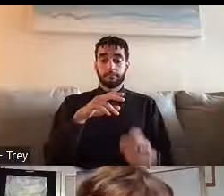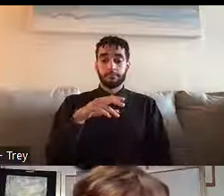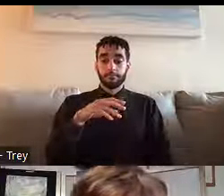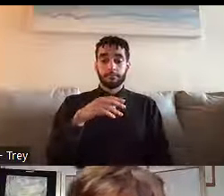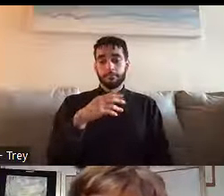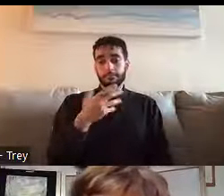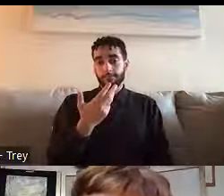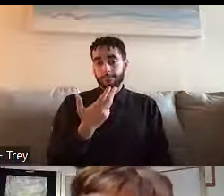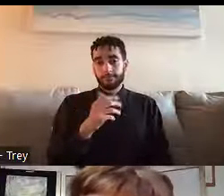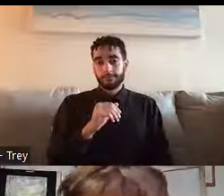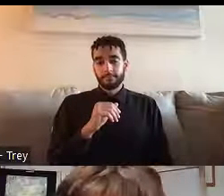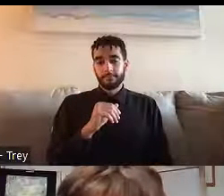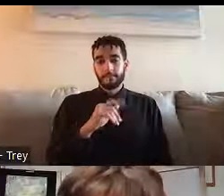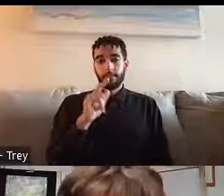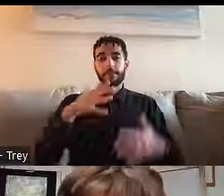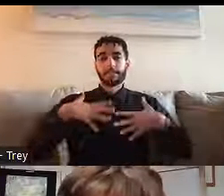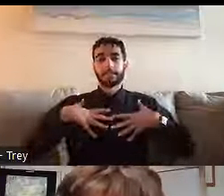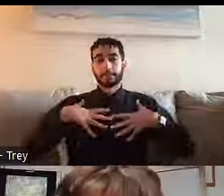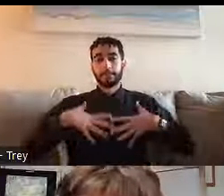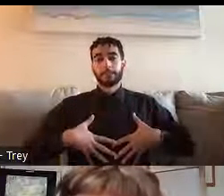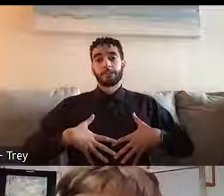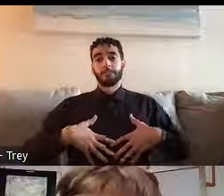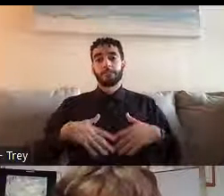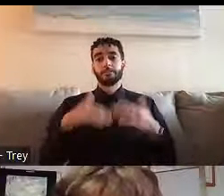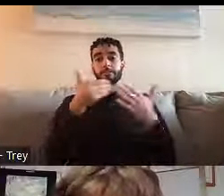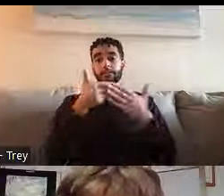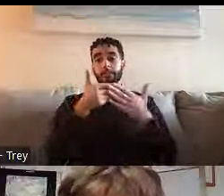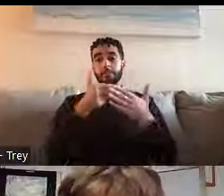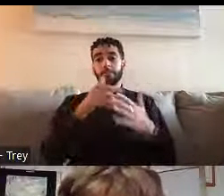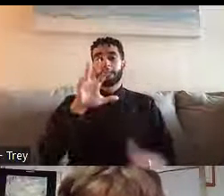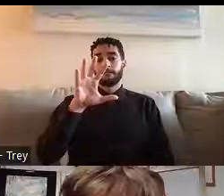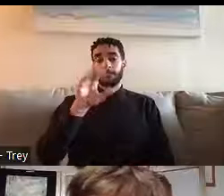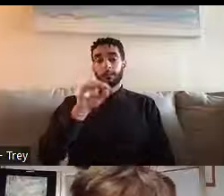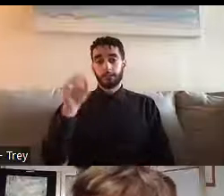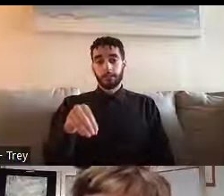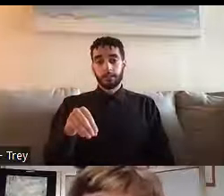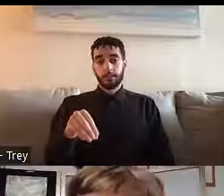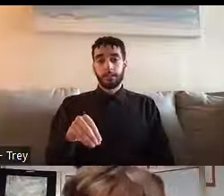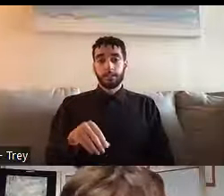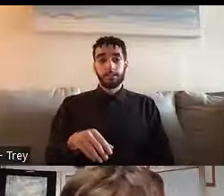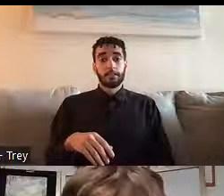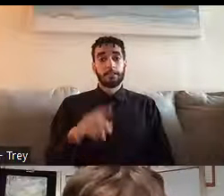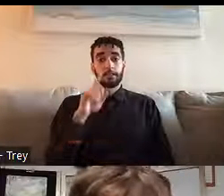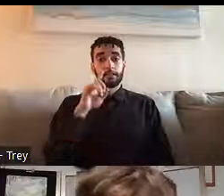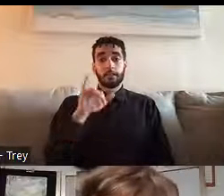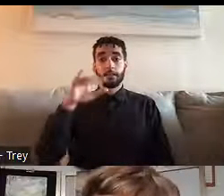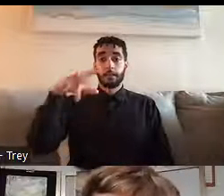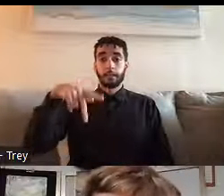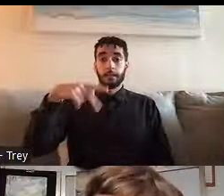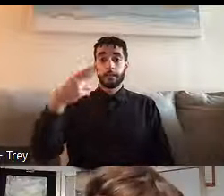studies put the depression rate at as close to 50%, significantly depressed on instruments like the